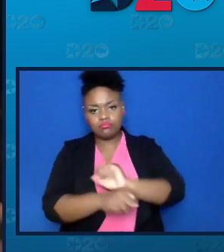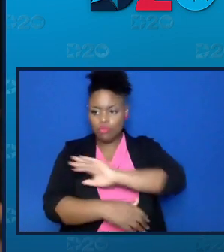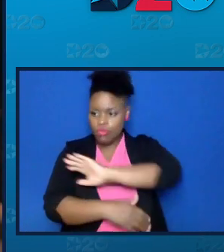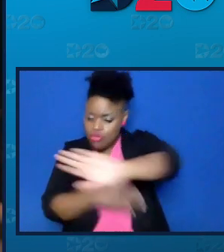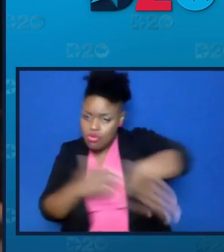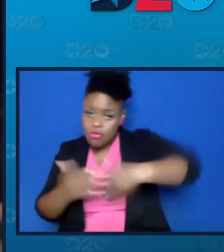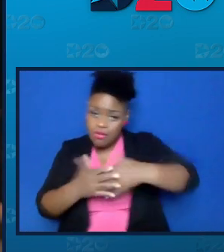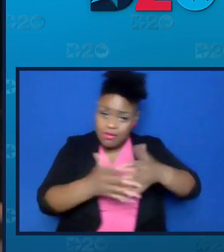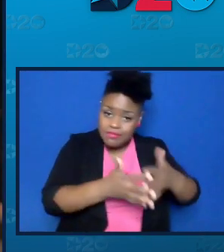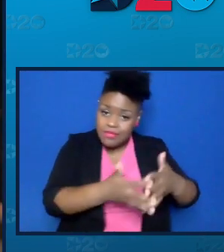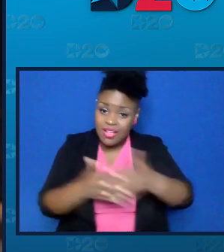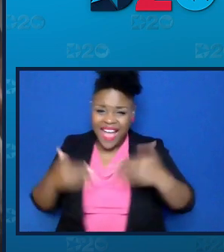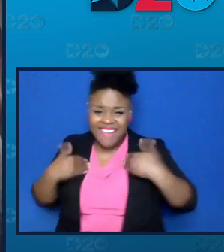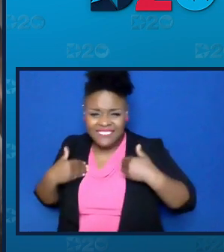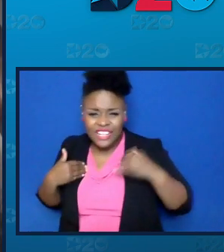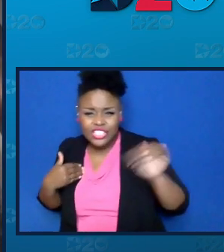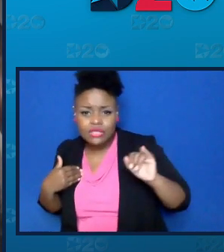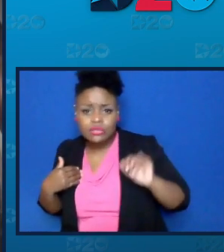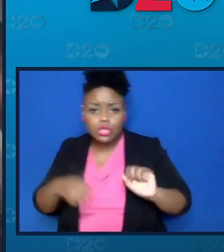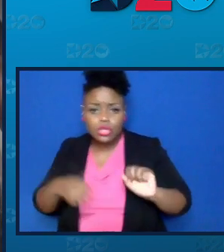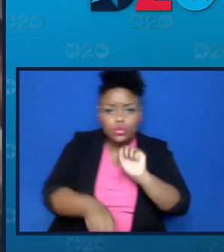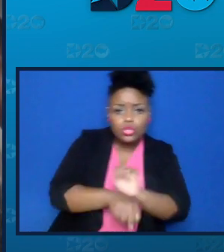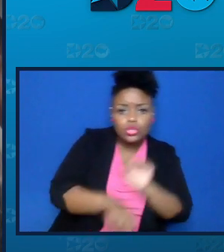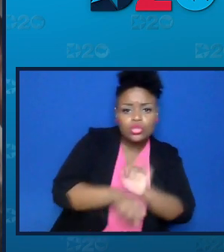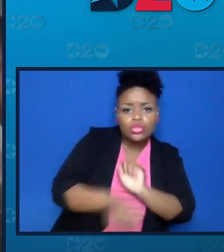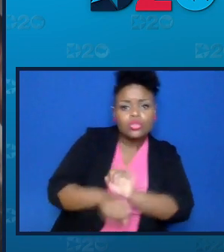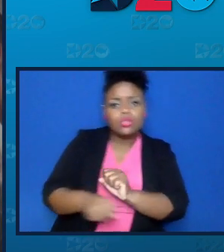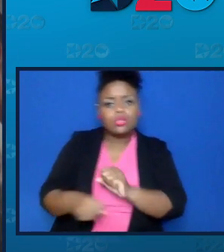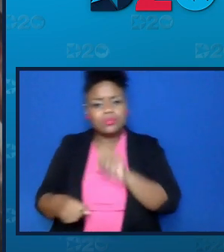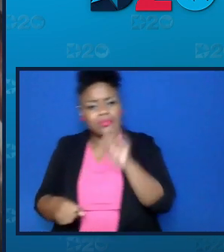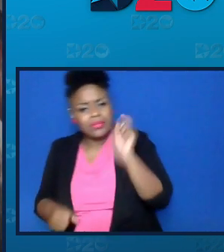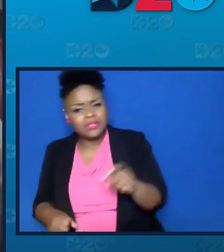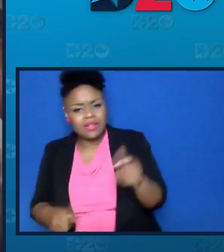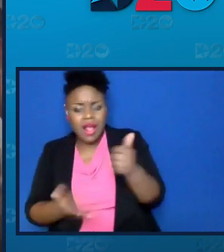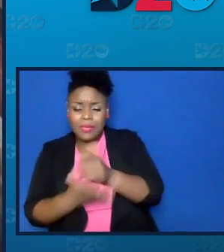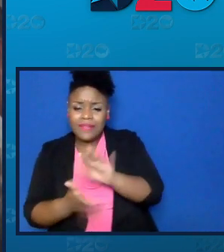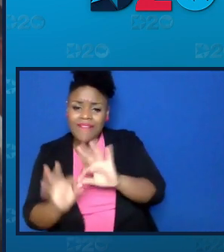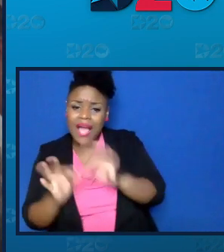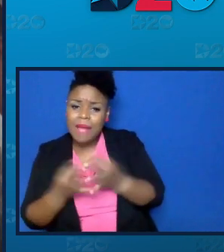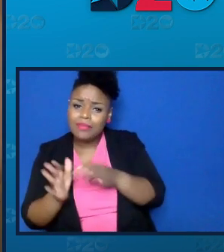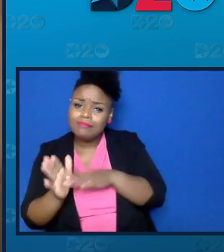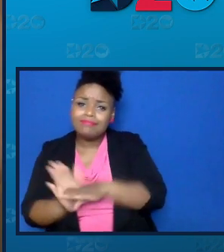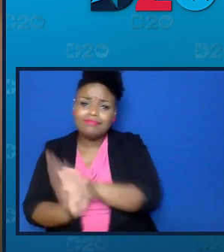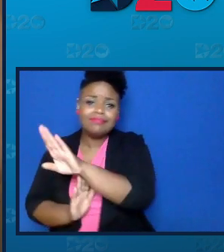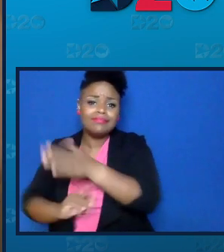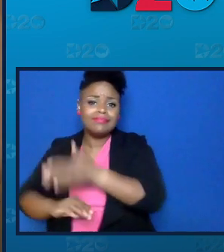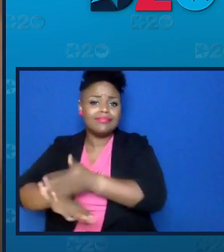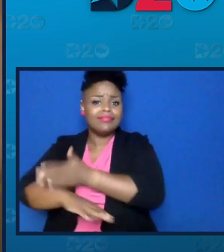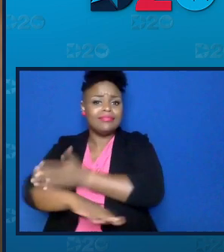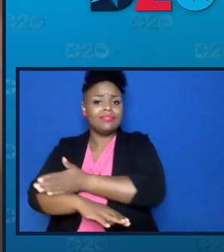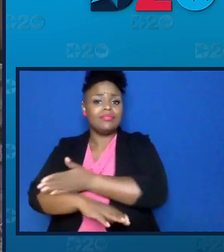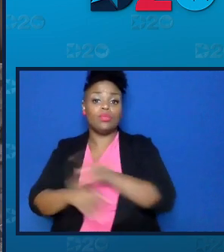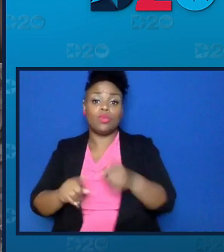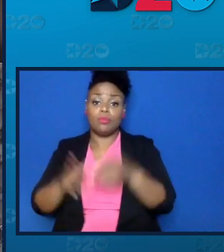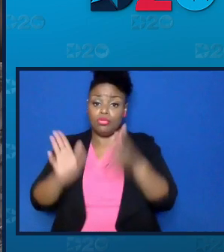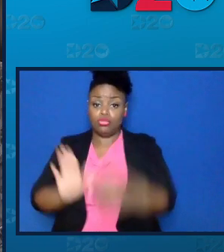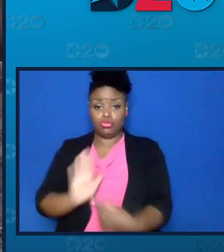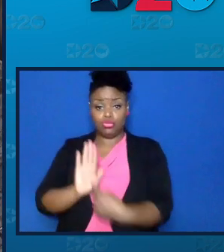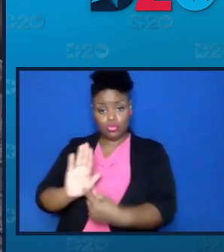that families need to thrive. When people show you who they are, believe them the first time, and we know exactly who Joe